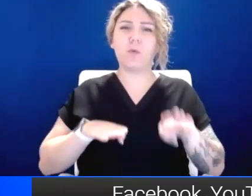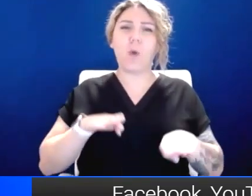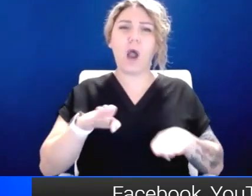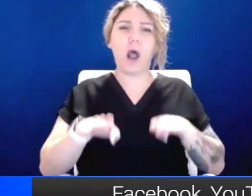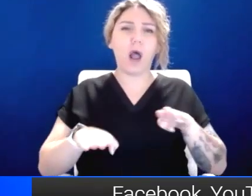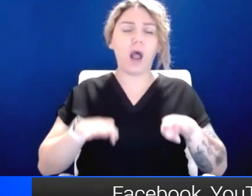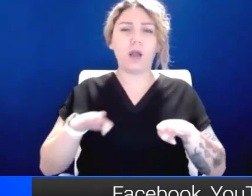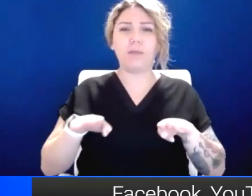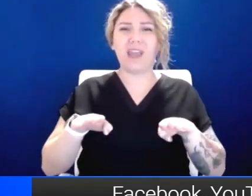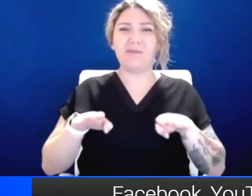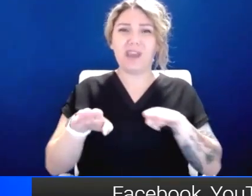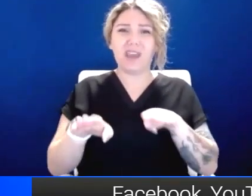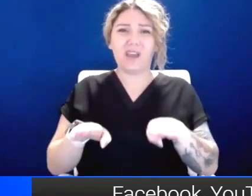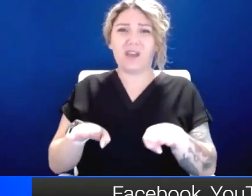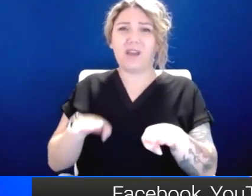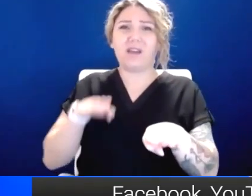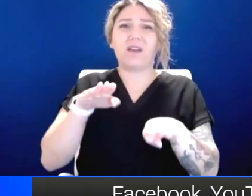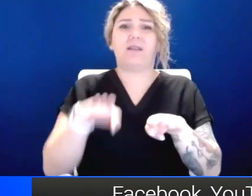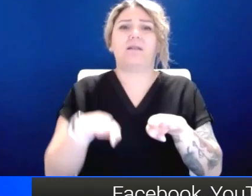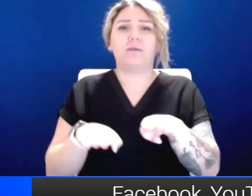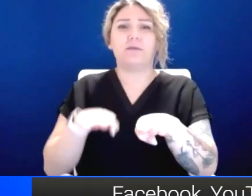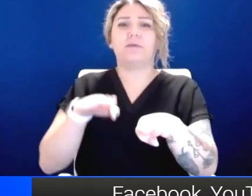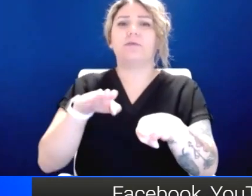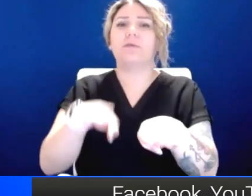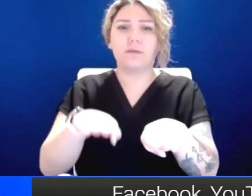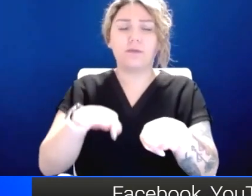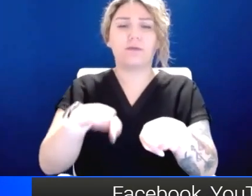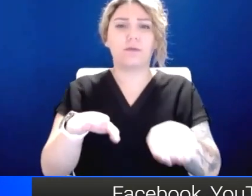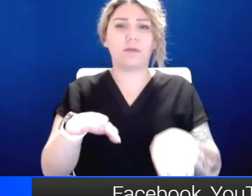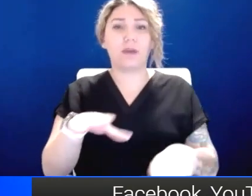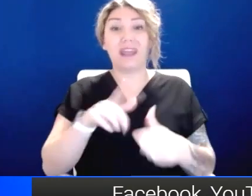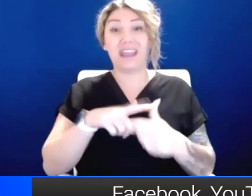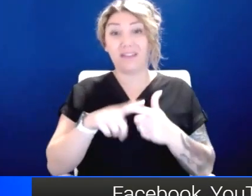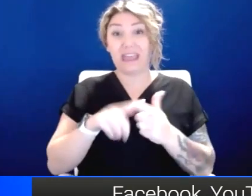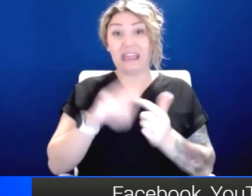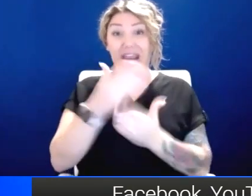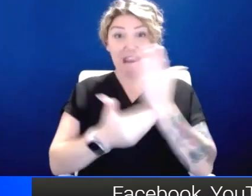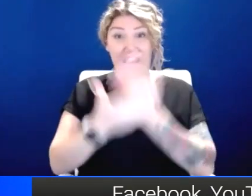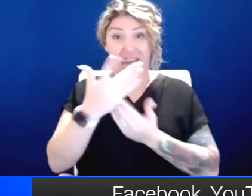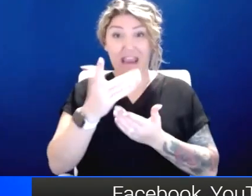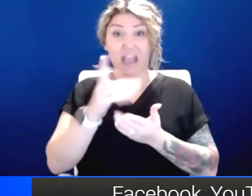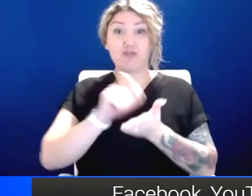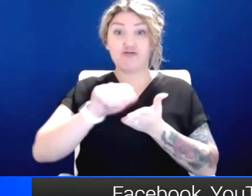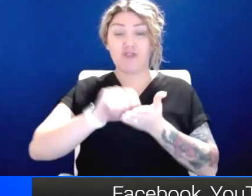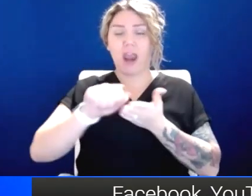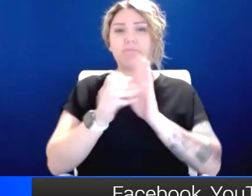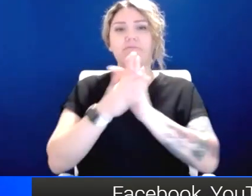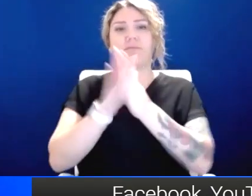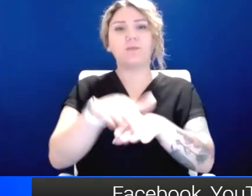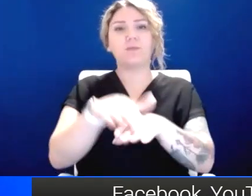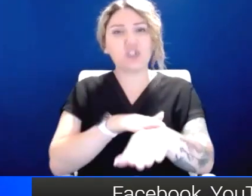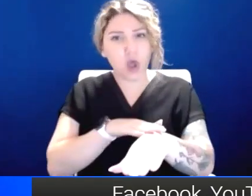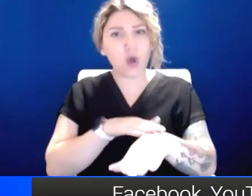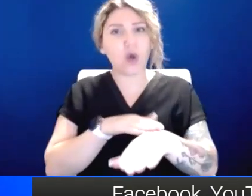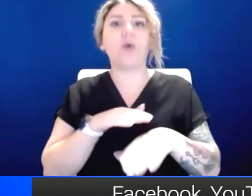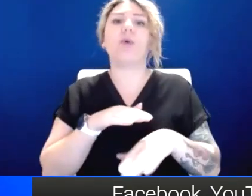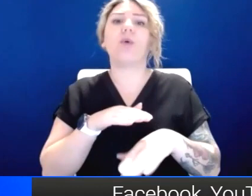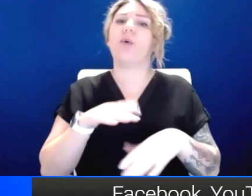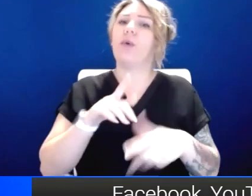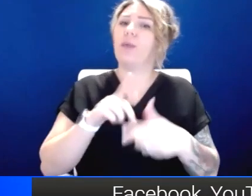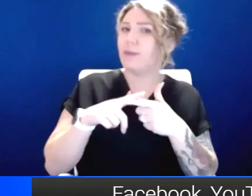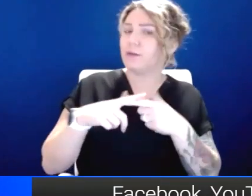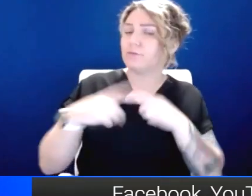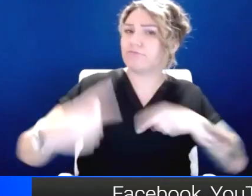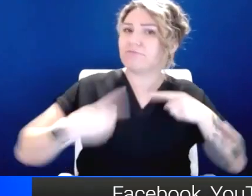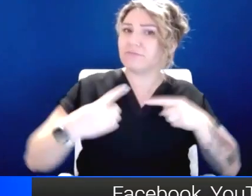dragging one foot. They may have a change in their handwriting getting slower. They may have difficulty using the